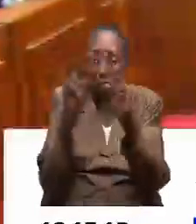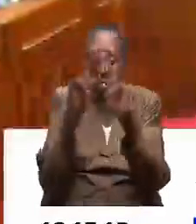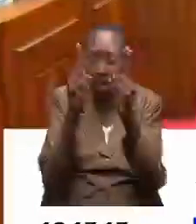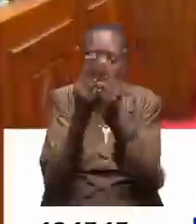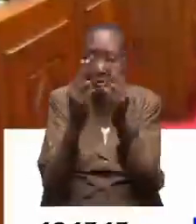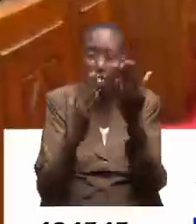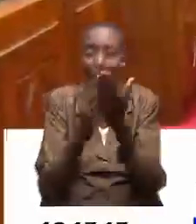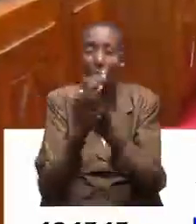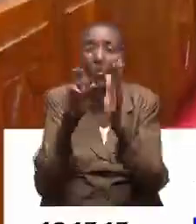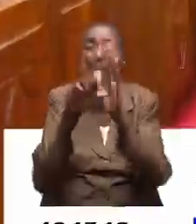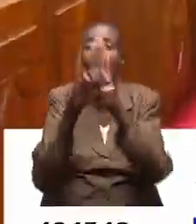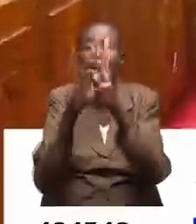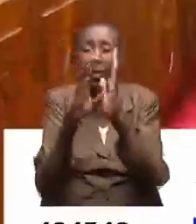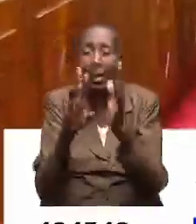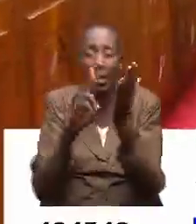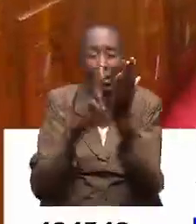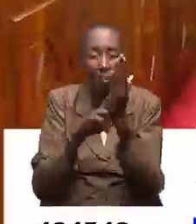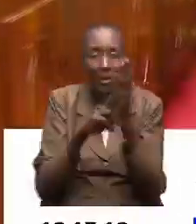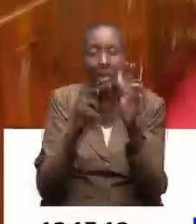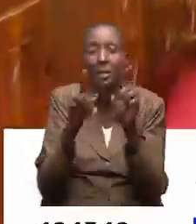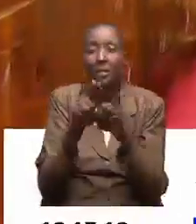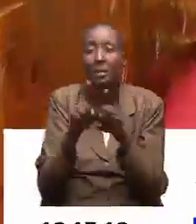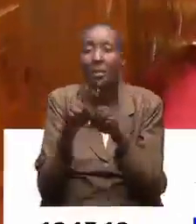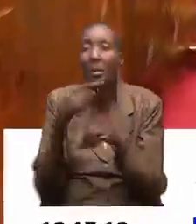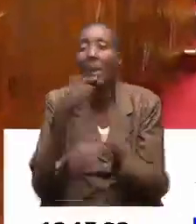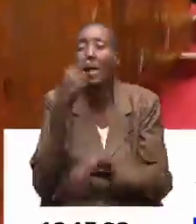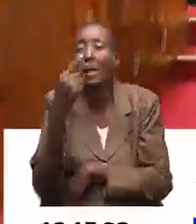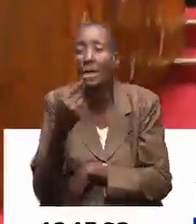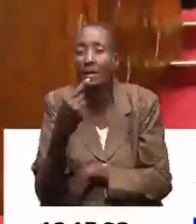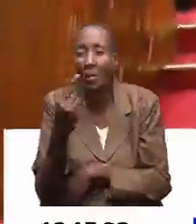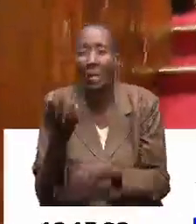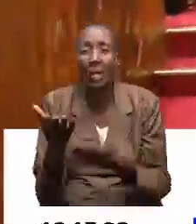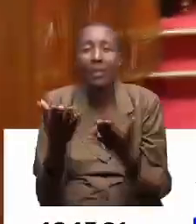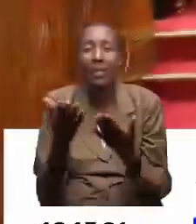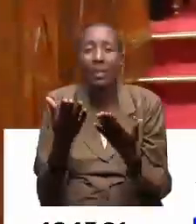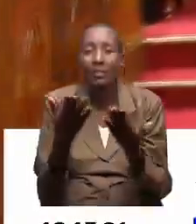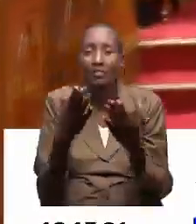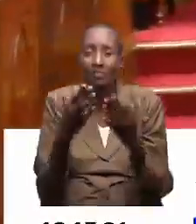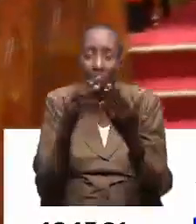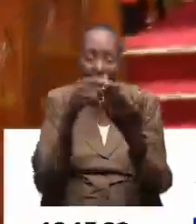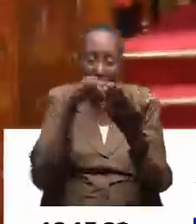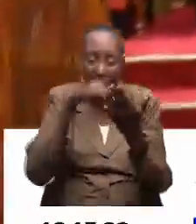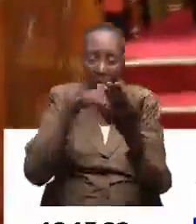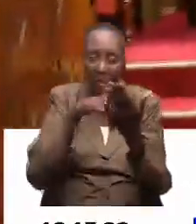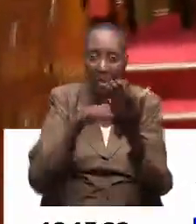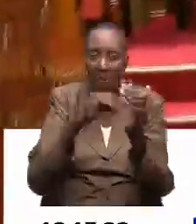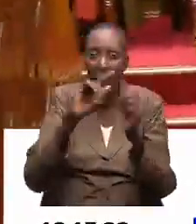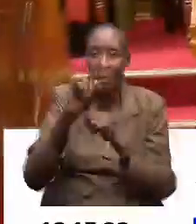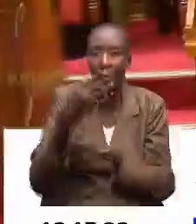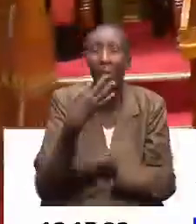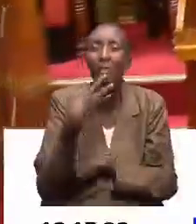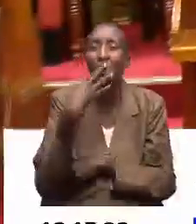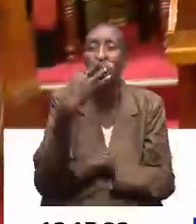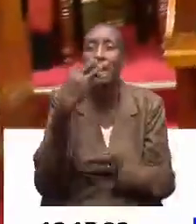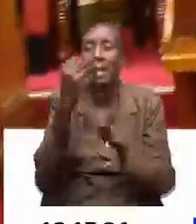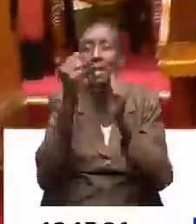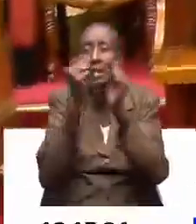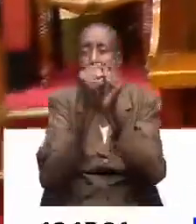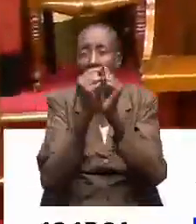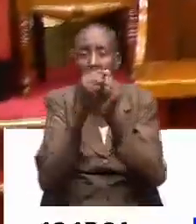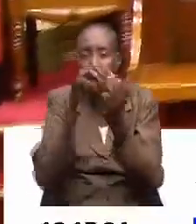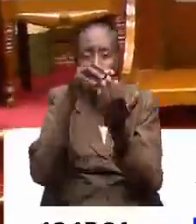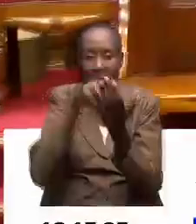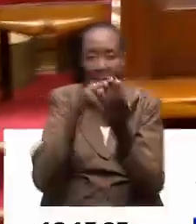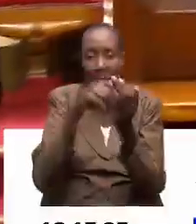wake Hussein Alid na Peter Kiama wanasema kuwa tayari wamenakili visa 1,310 ambavyo ni